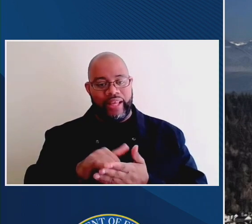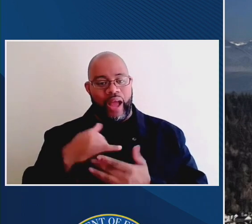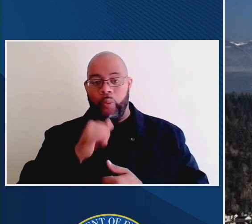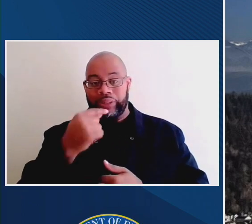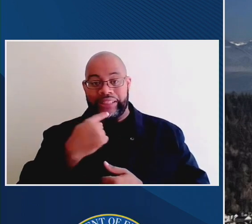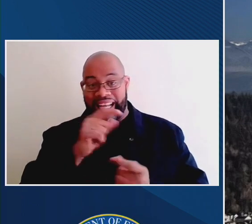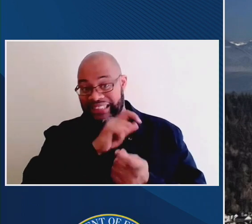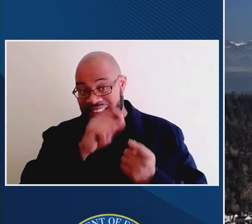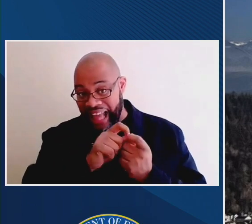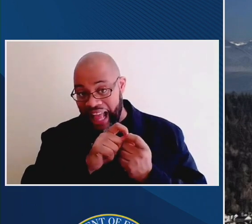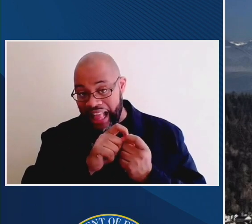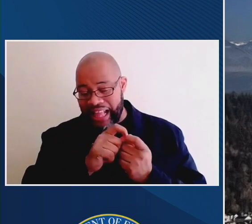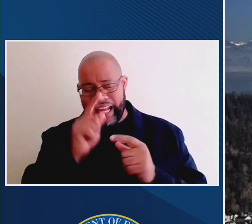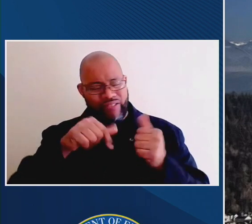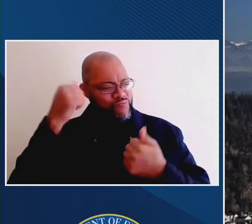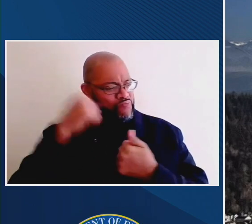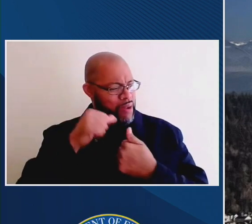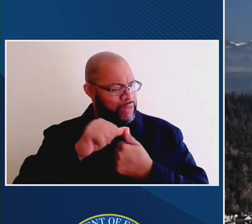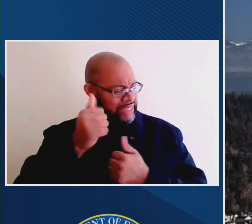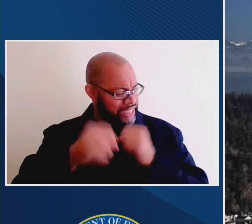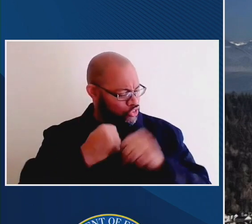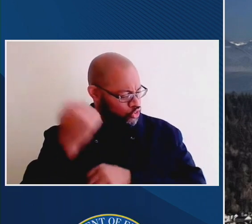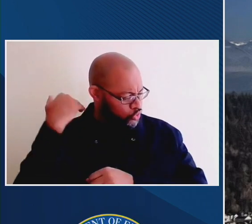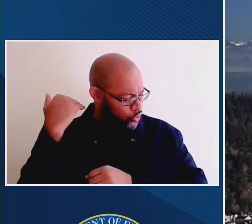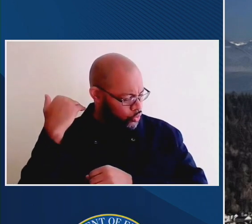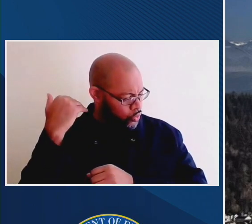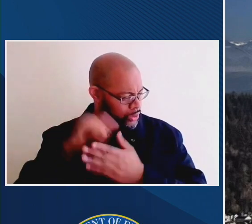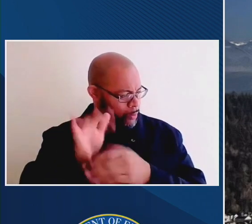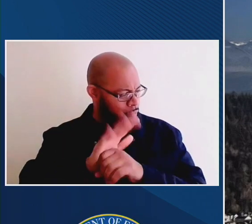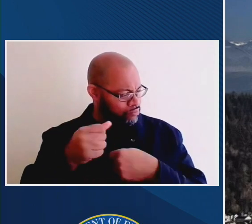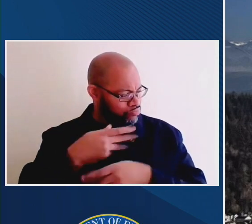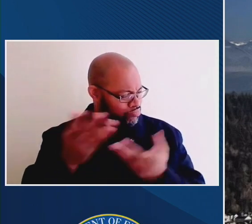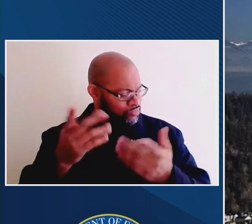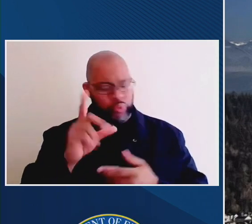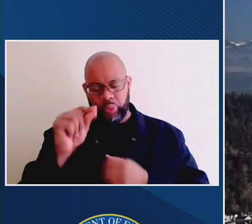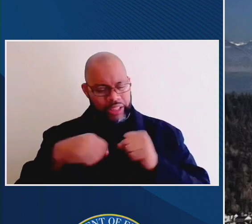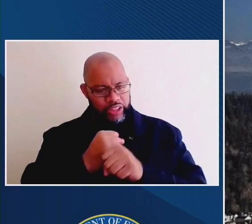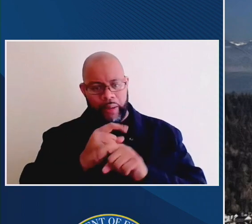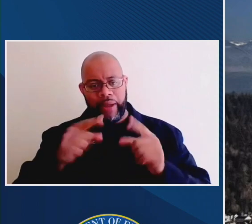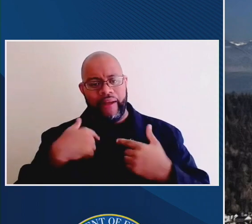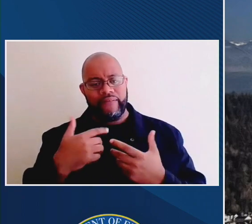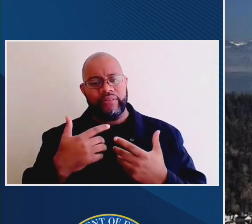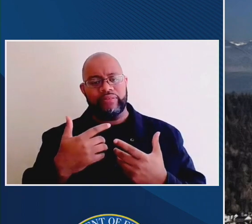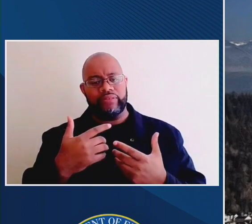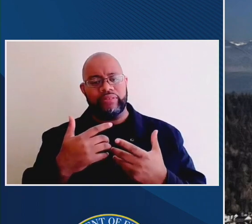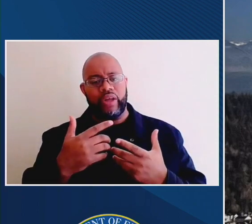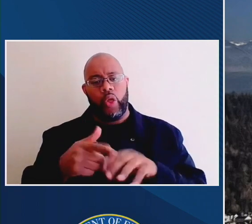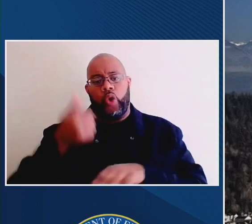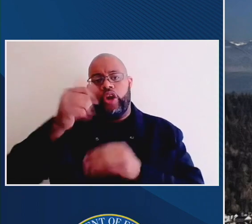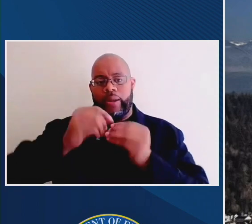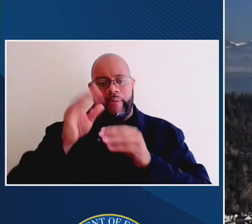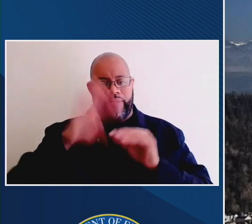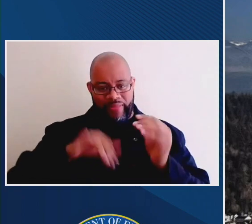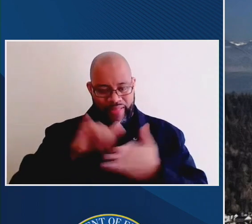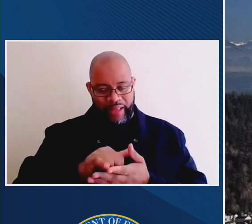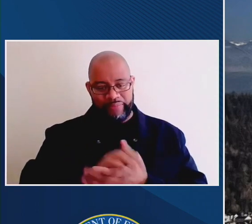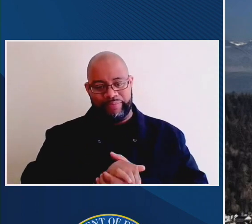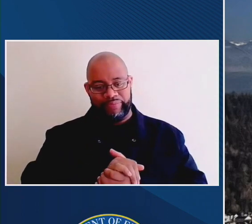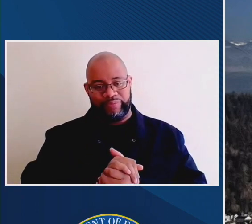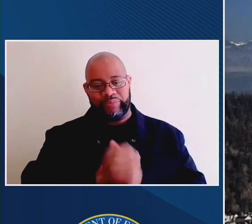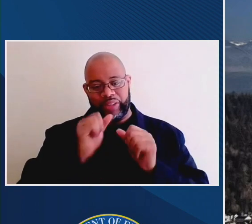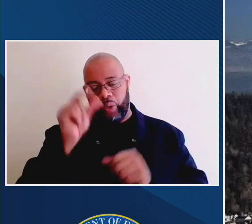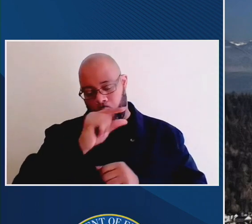exactly. I can't remember whether it's 10 years ago the movie came out or 20, but there's a much actually it's a much longer number than that you can Google